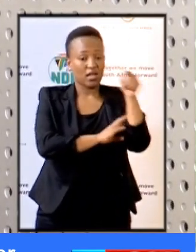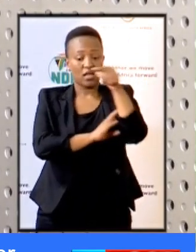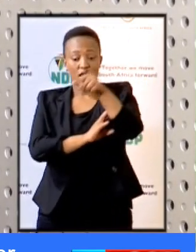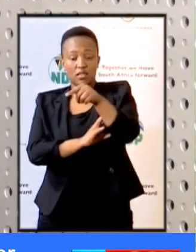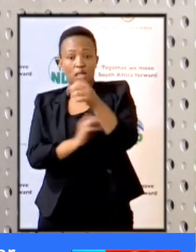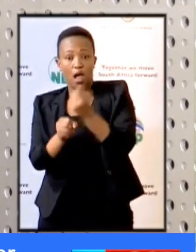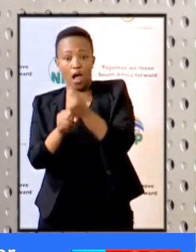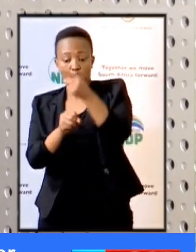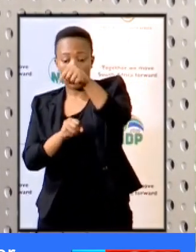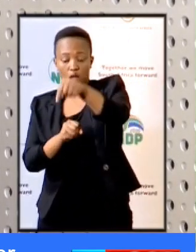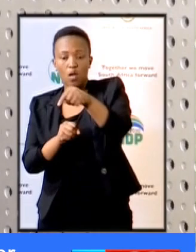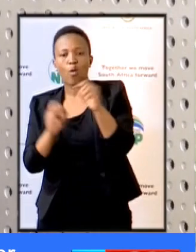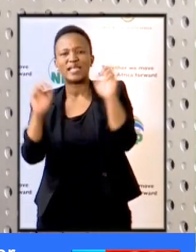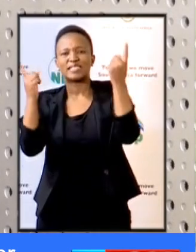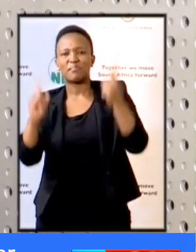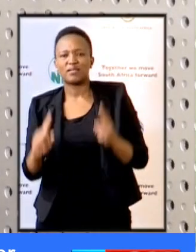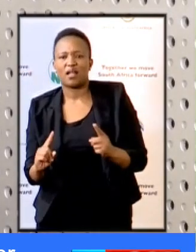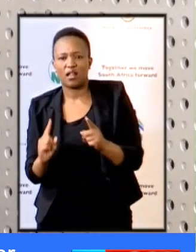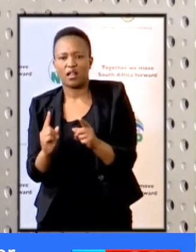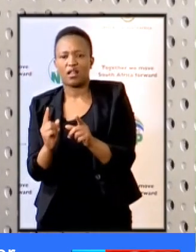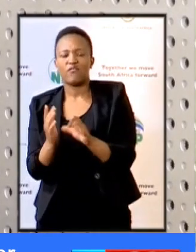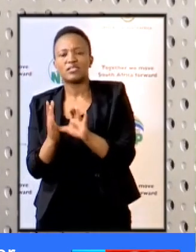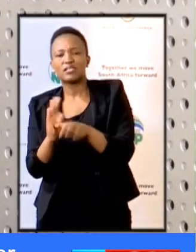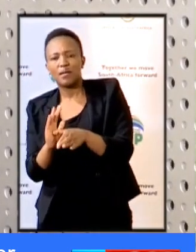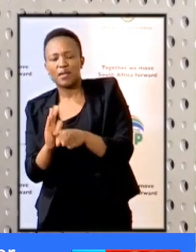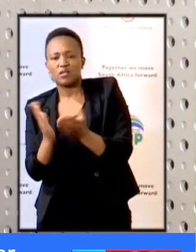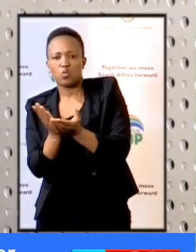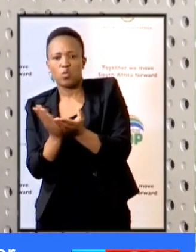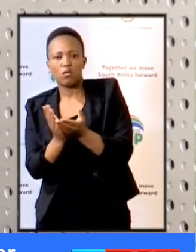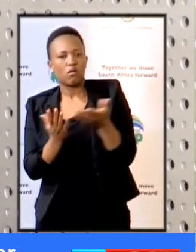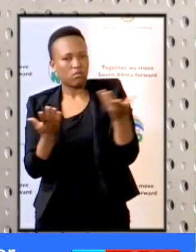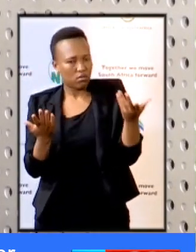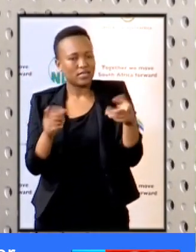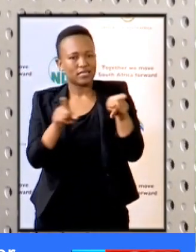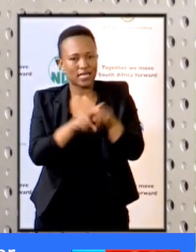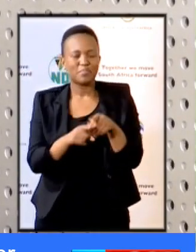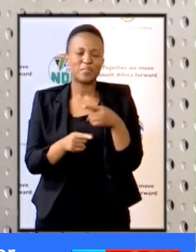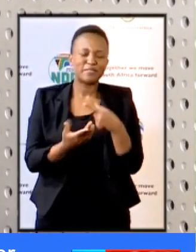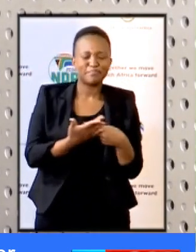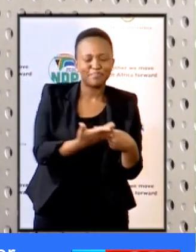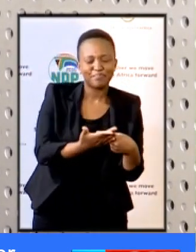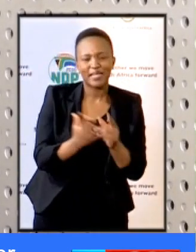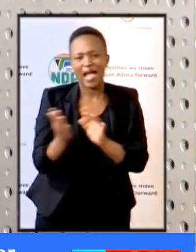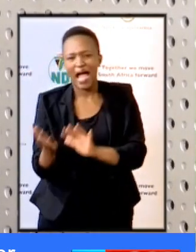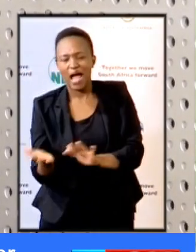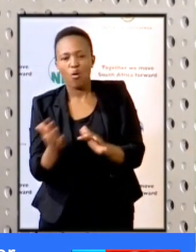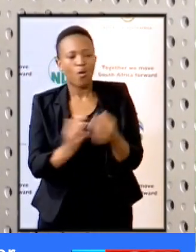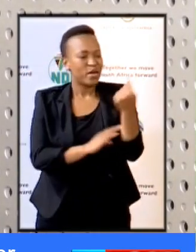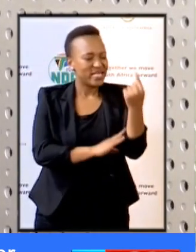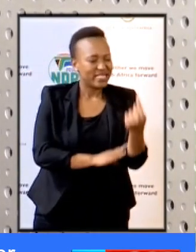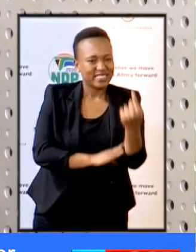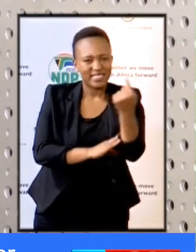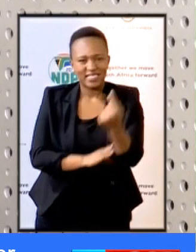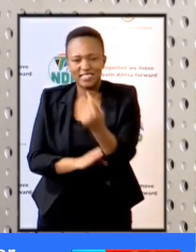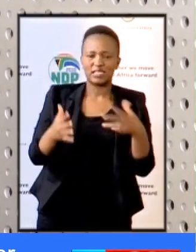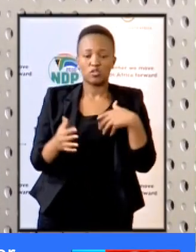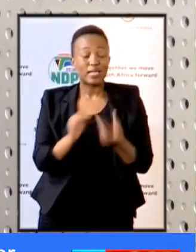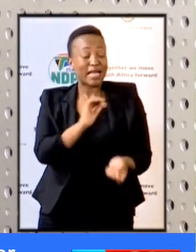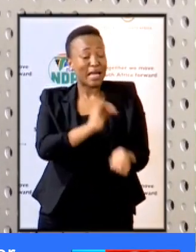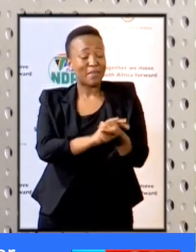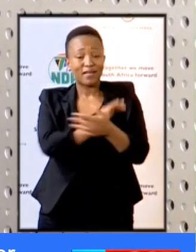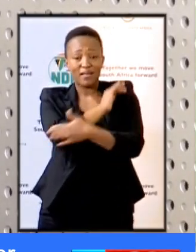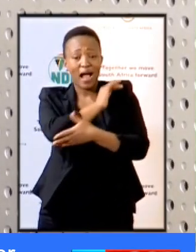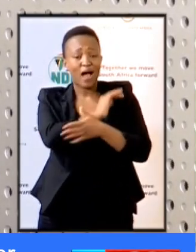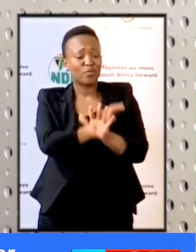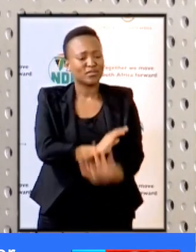there's a special school. Again, we've discussed that we'll have to deal with that case by case. Out the country,